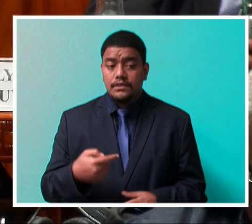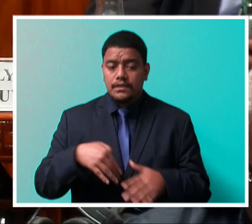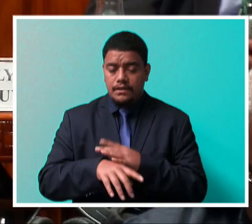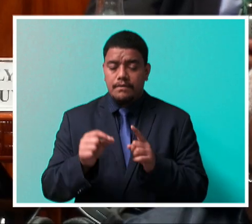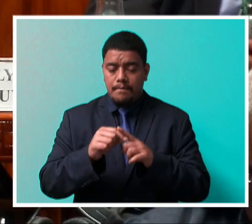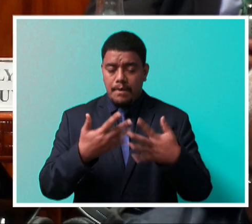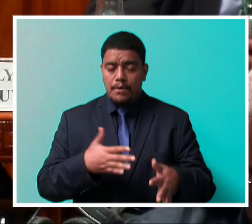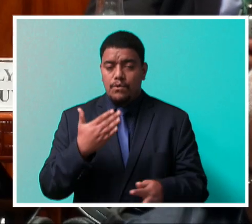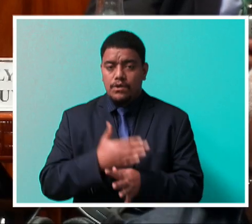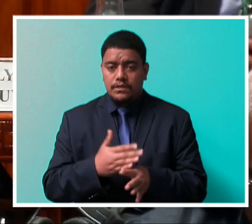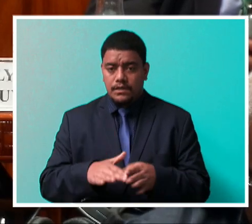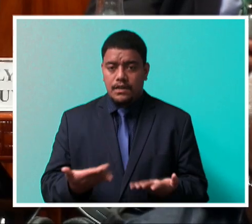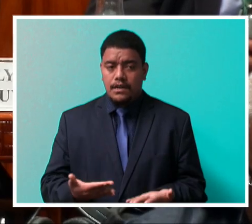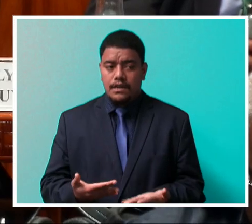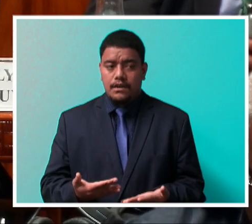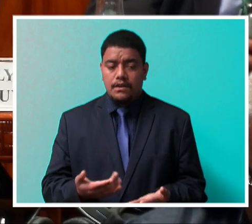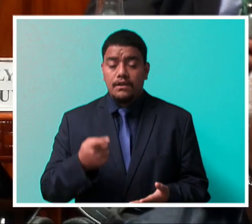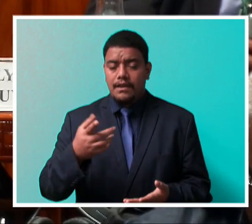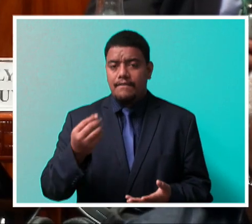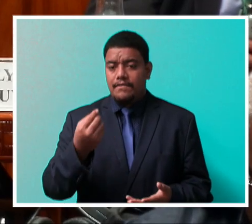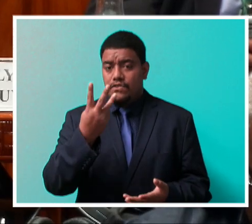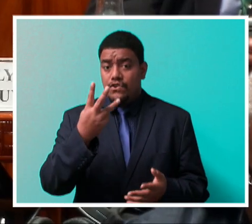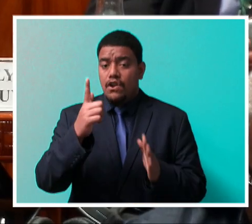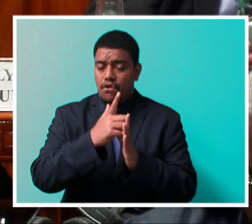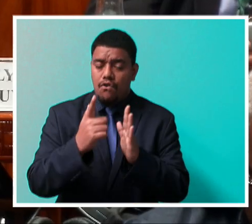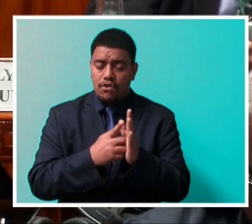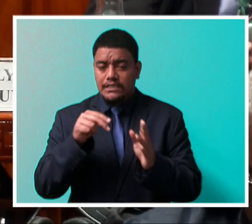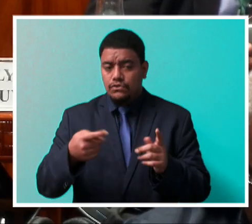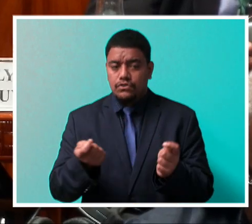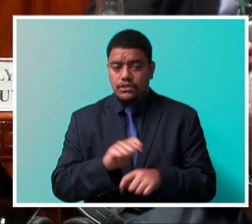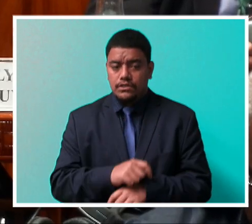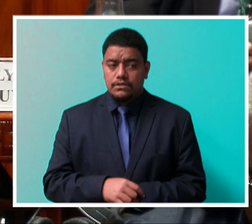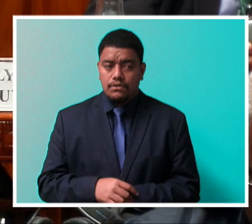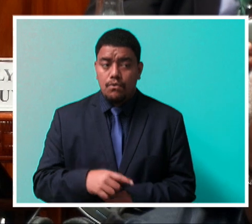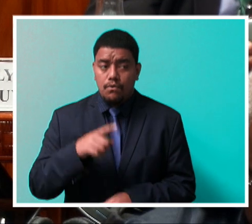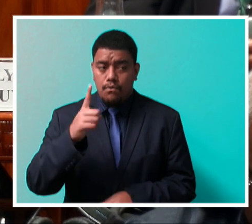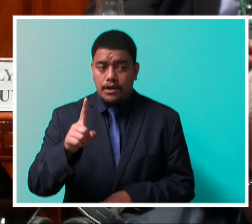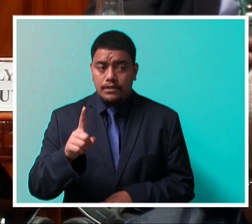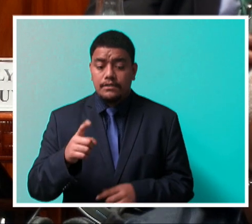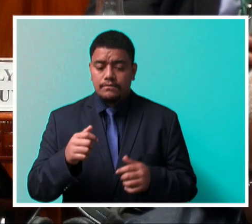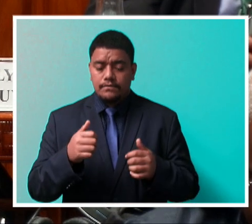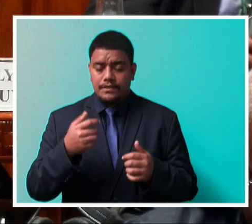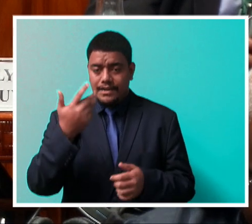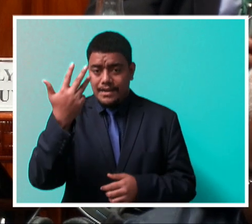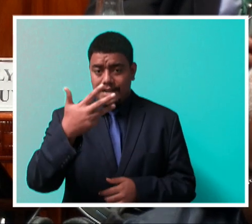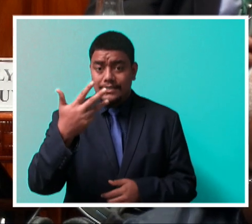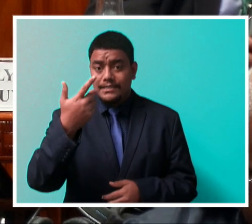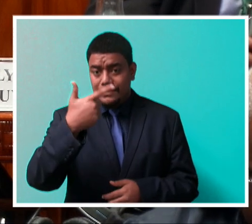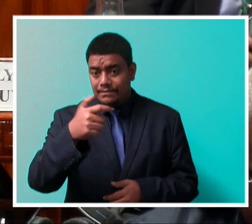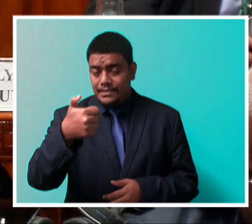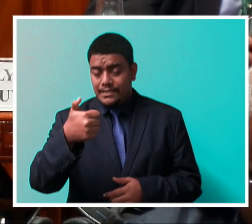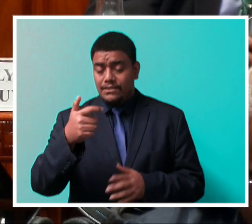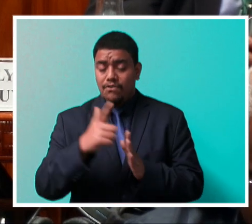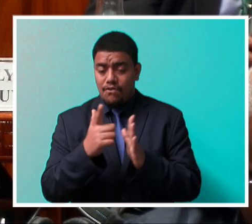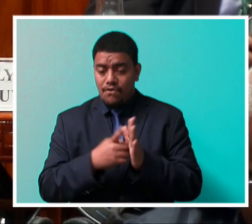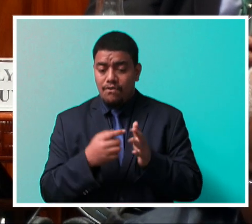consultation. It replaces 3 outdated laws. 1, the Civil Aviation Act of 1976, the